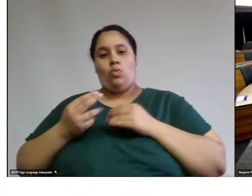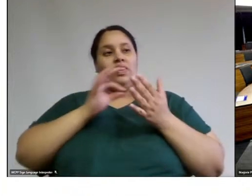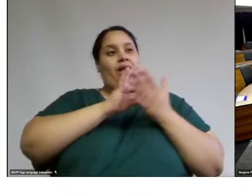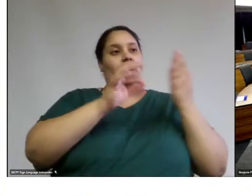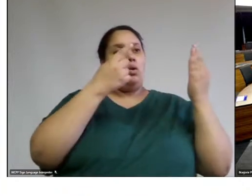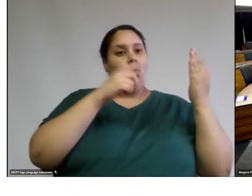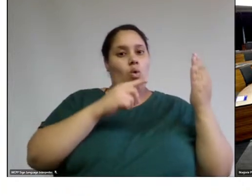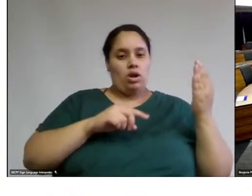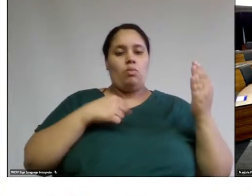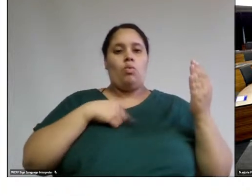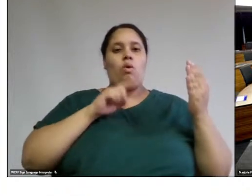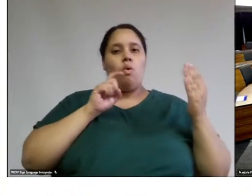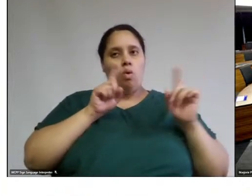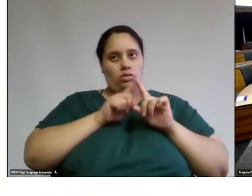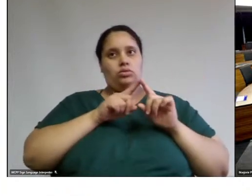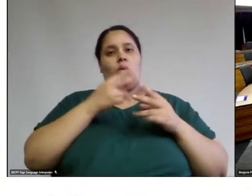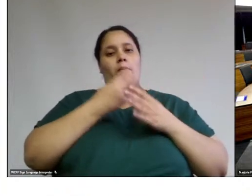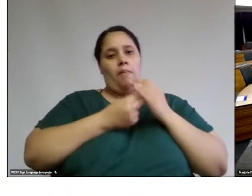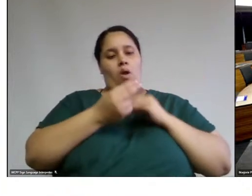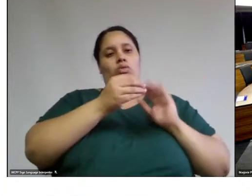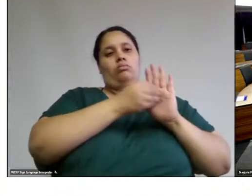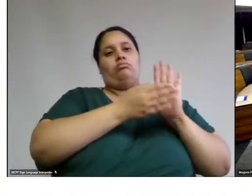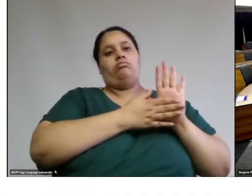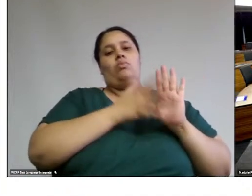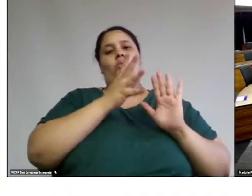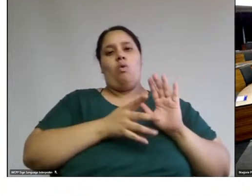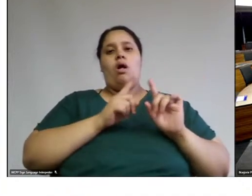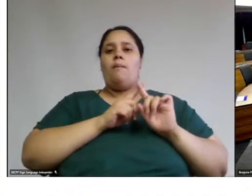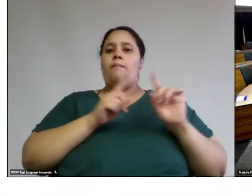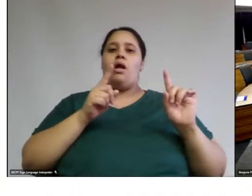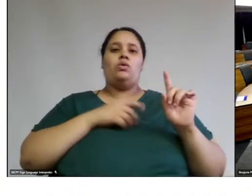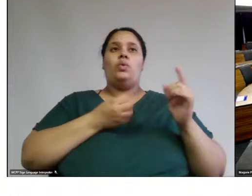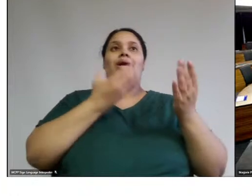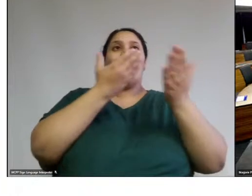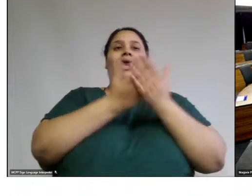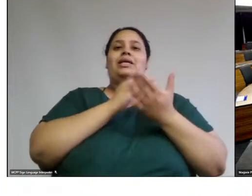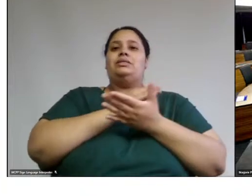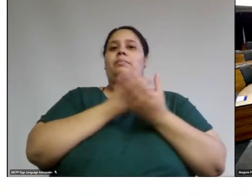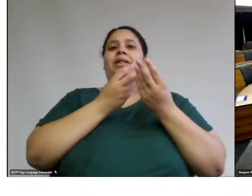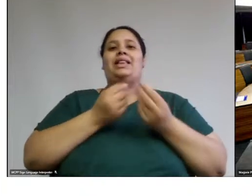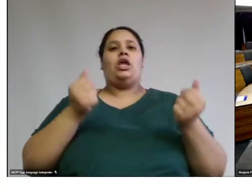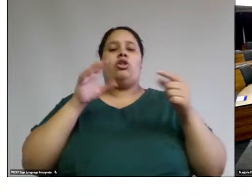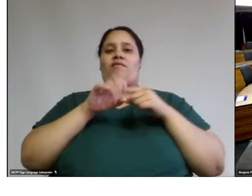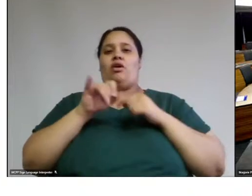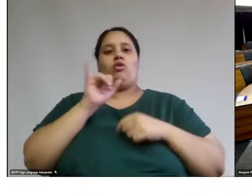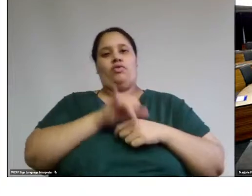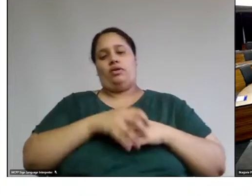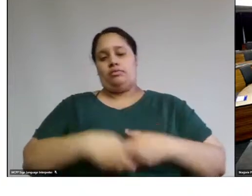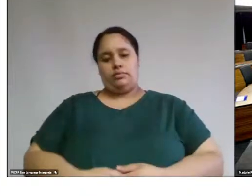we would have also subjected those to audit, but we would not have raised any material findings on those.